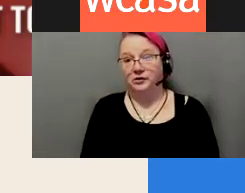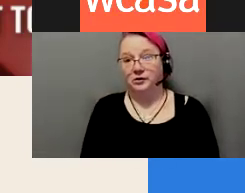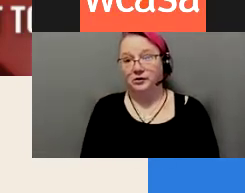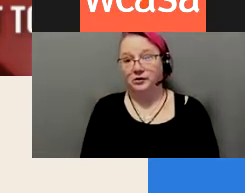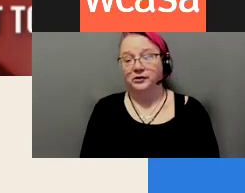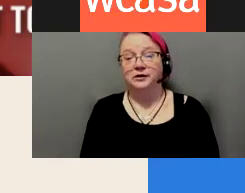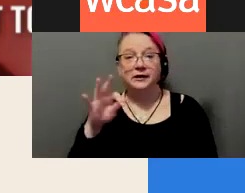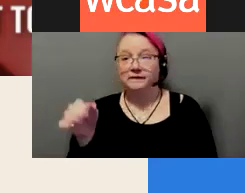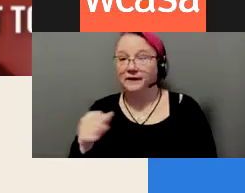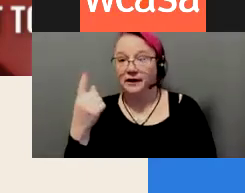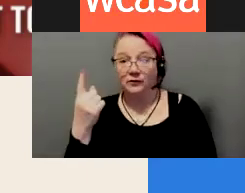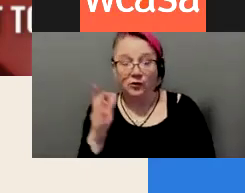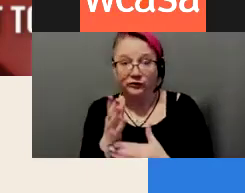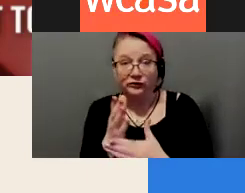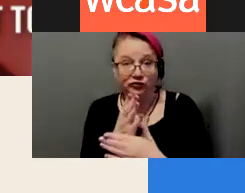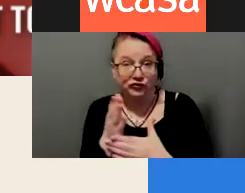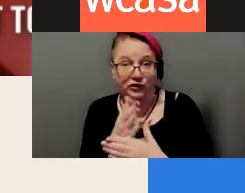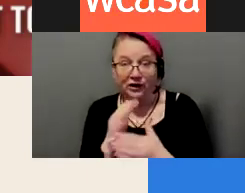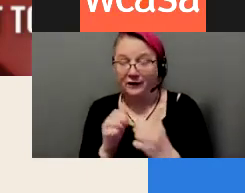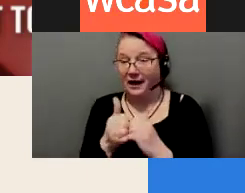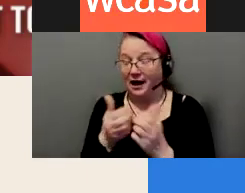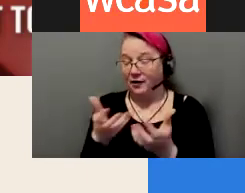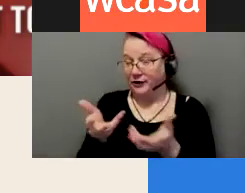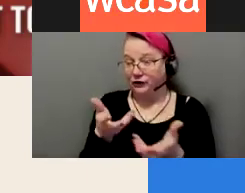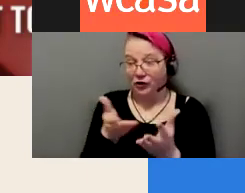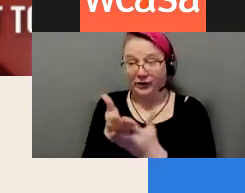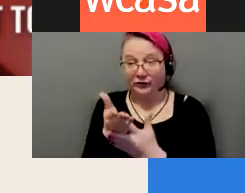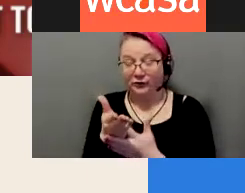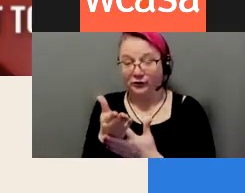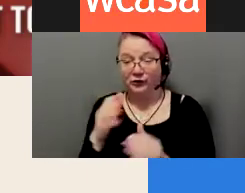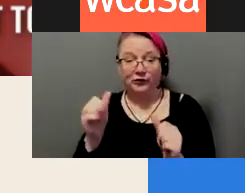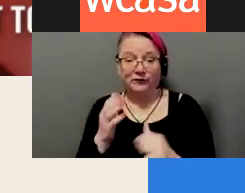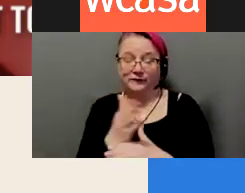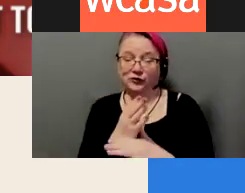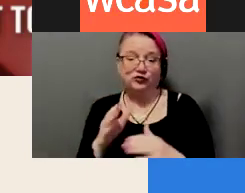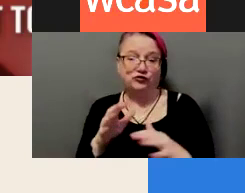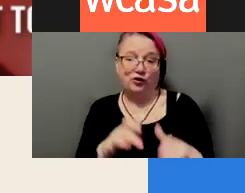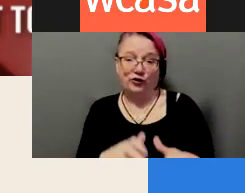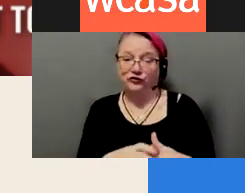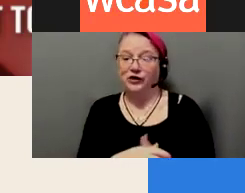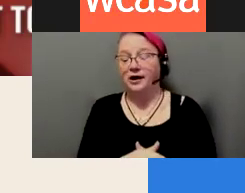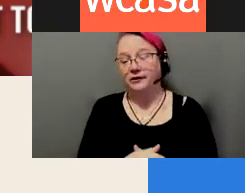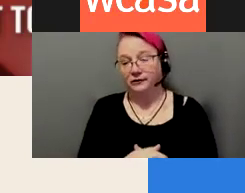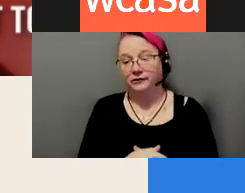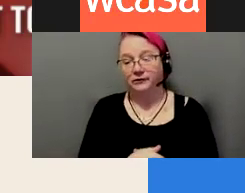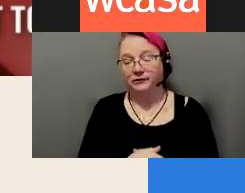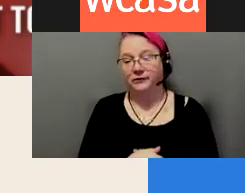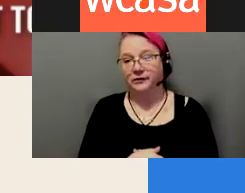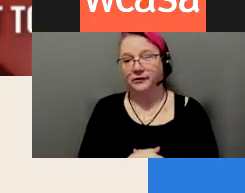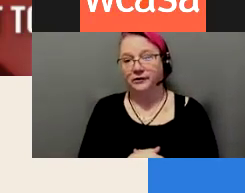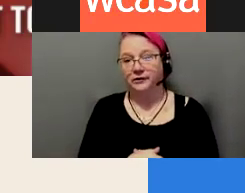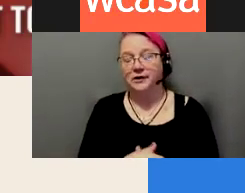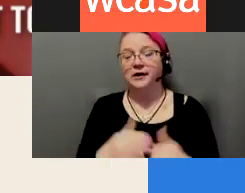if anyone wants to share a little about how they talked that through, feel free to share in the chat. Um, while there have